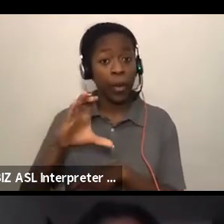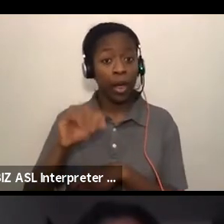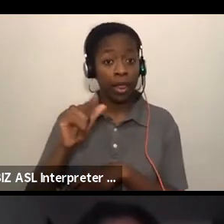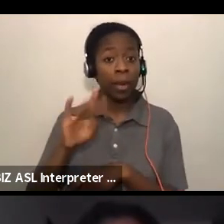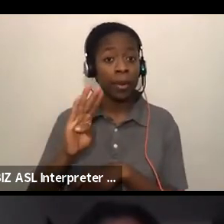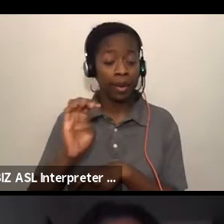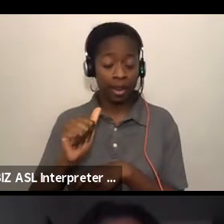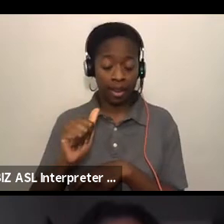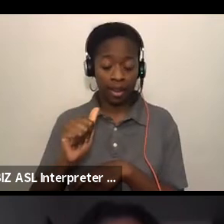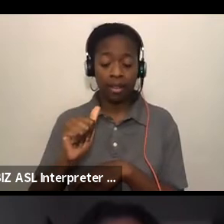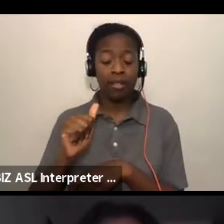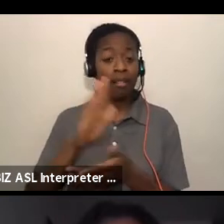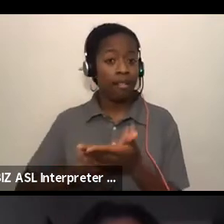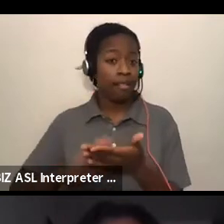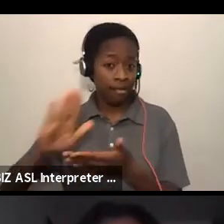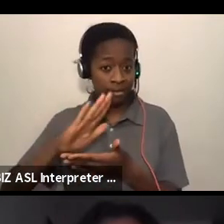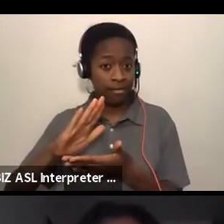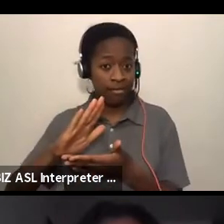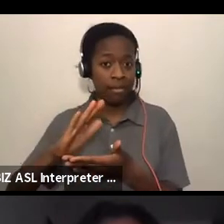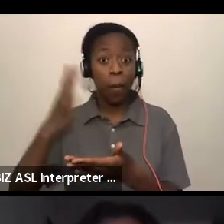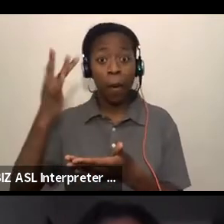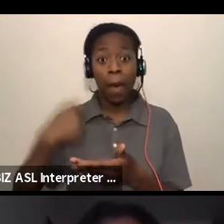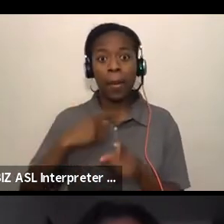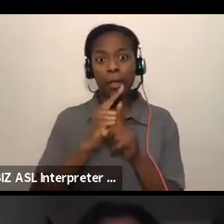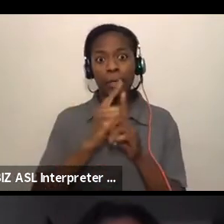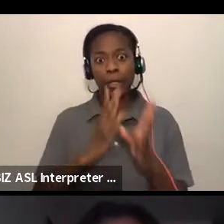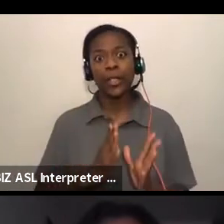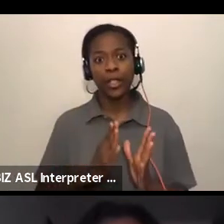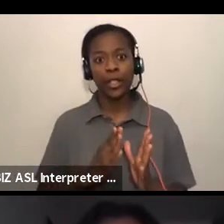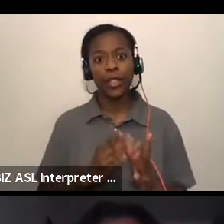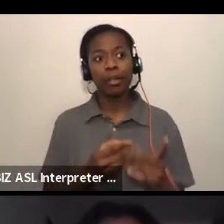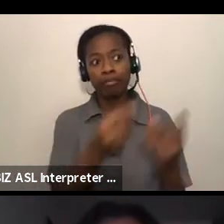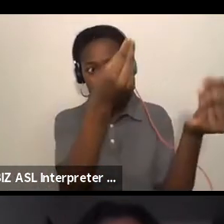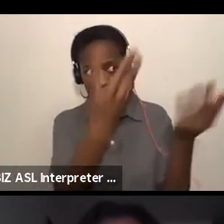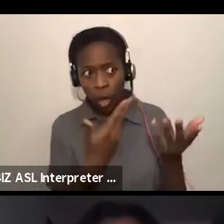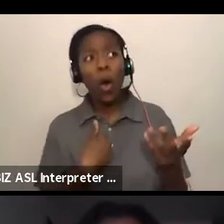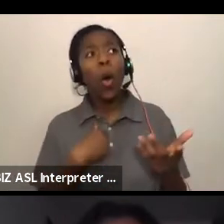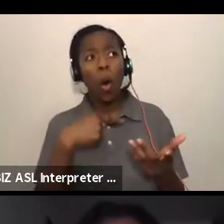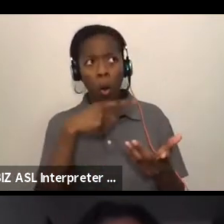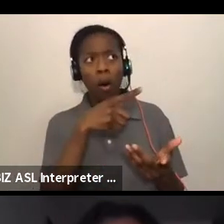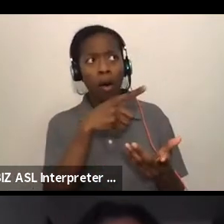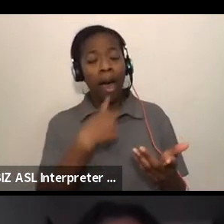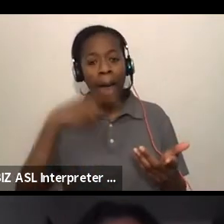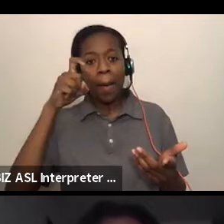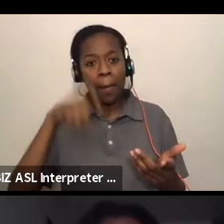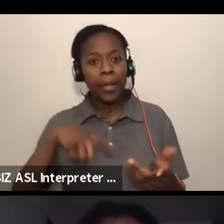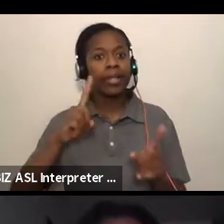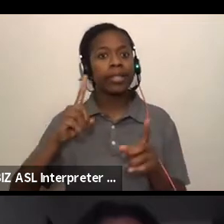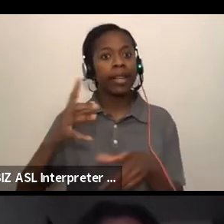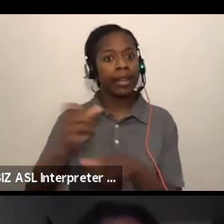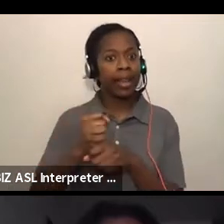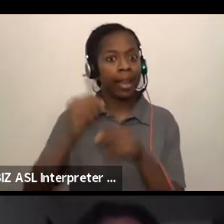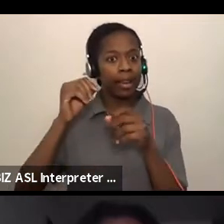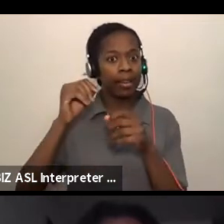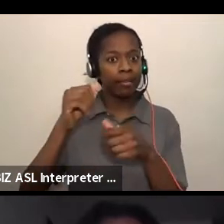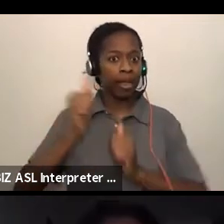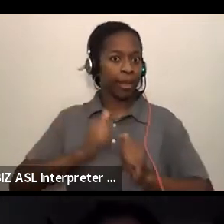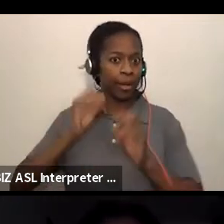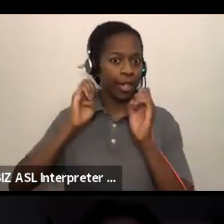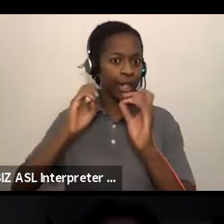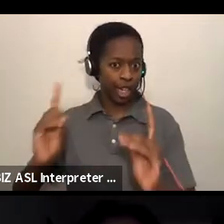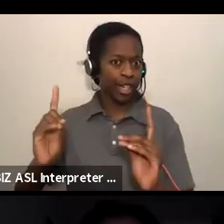of my mentors told me that I must get a theater education and must get a theater training in order to be